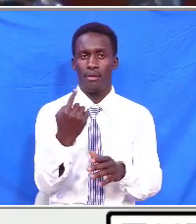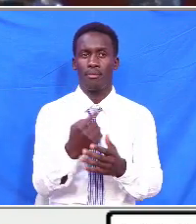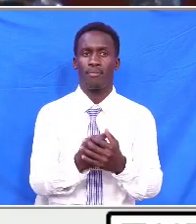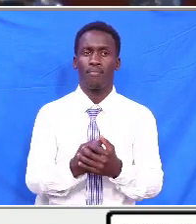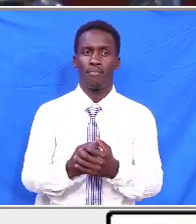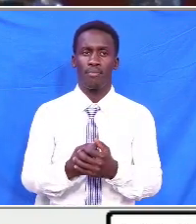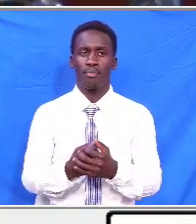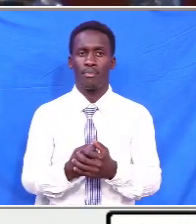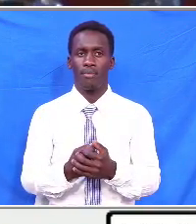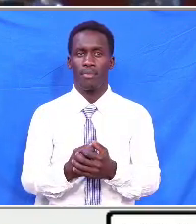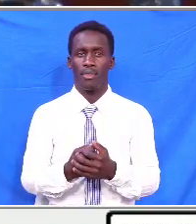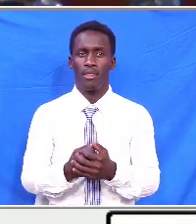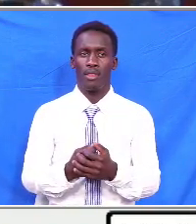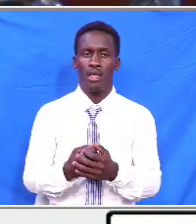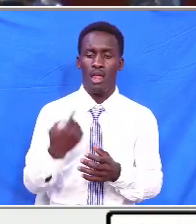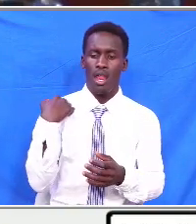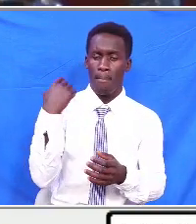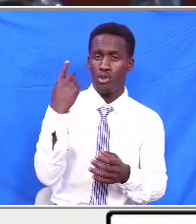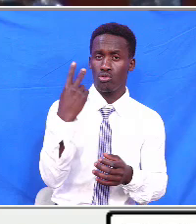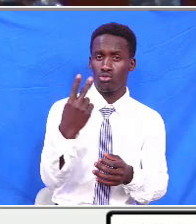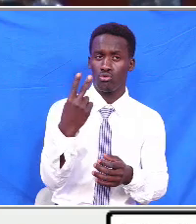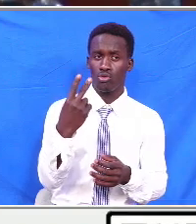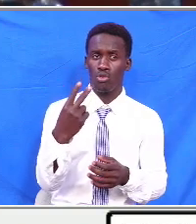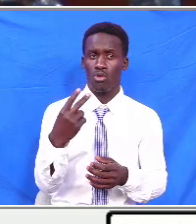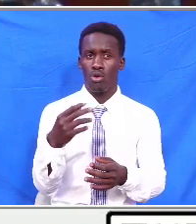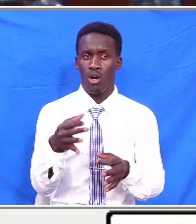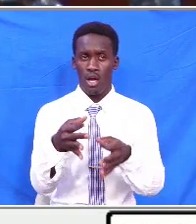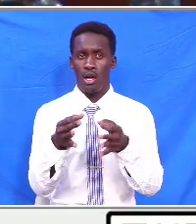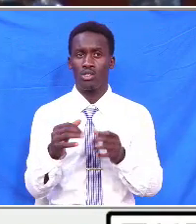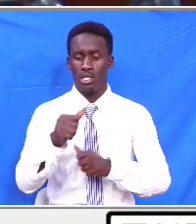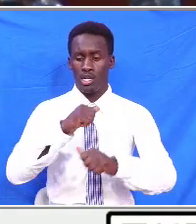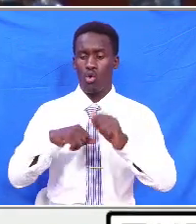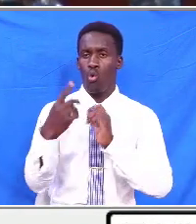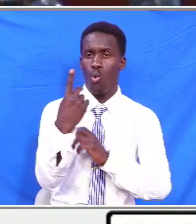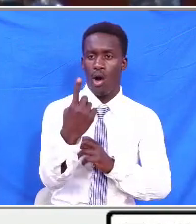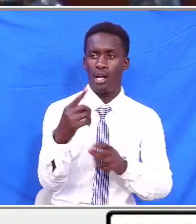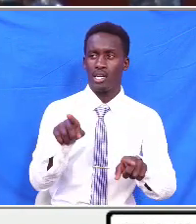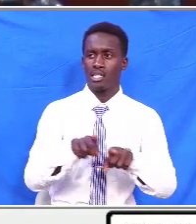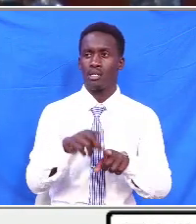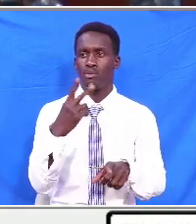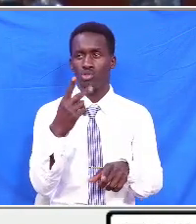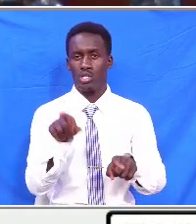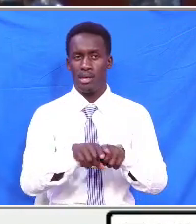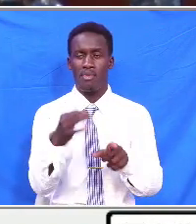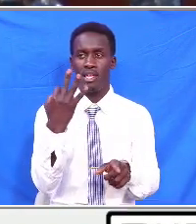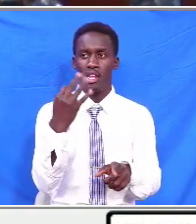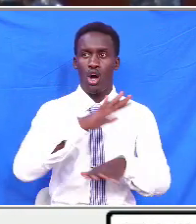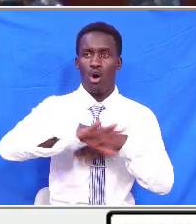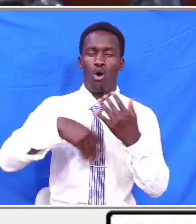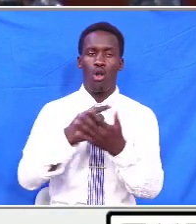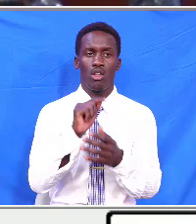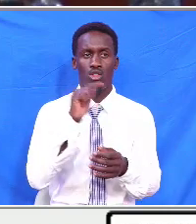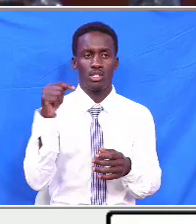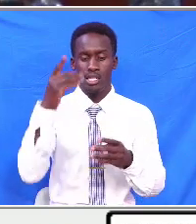is number one. And that number two, on account of Articles 1, Article 2, and 3, all